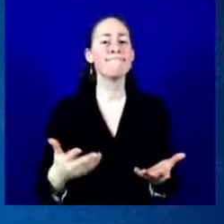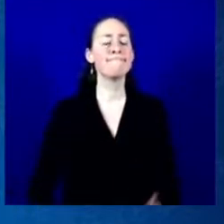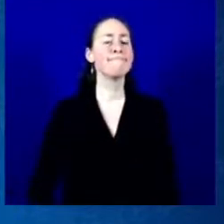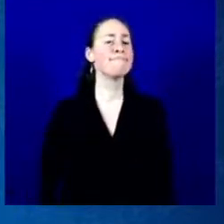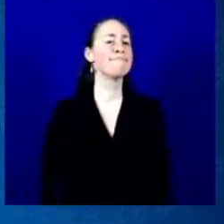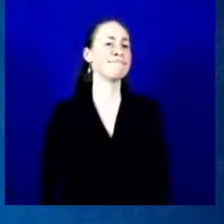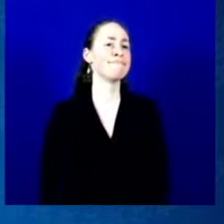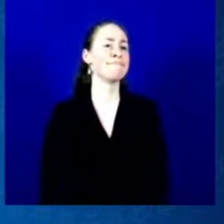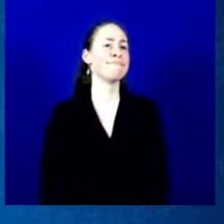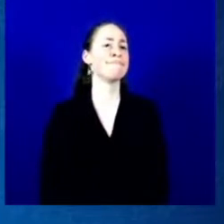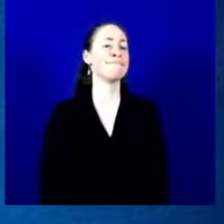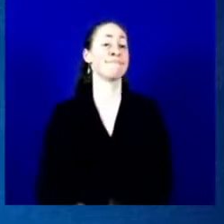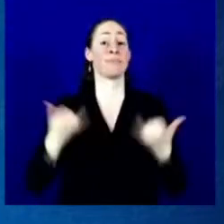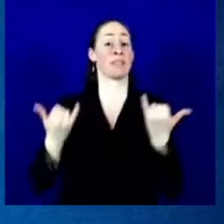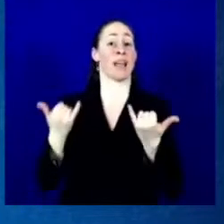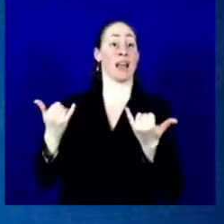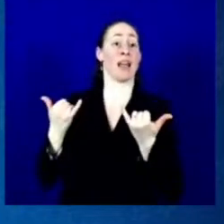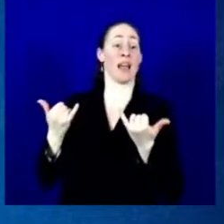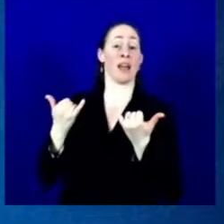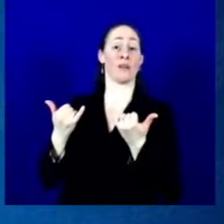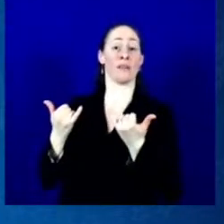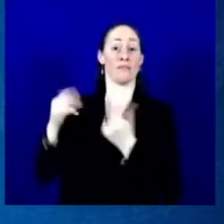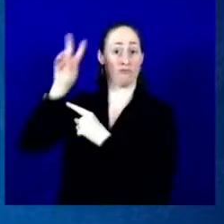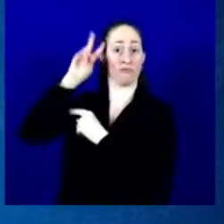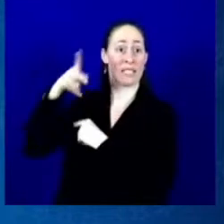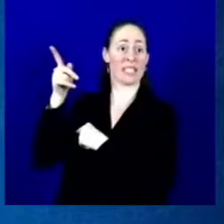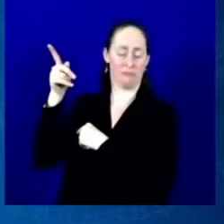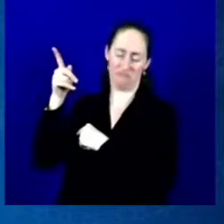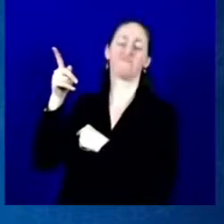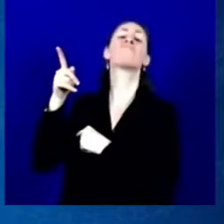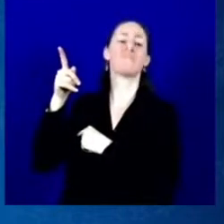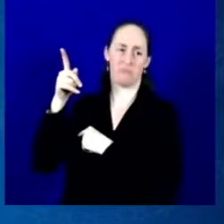this. I have absolute confidence she'll get the job